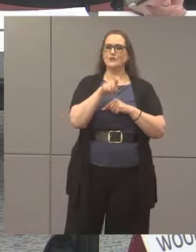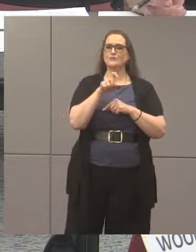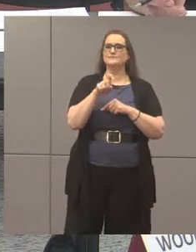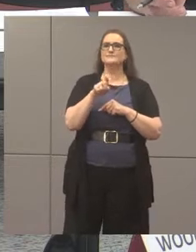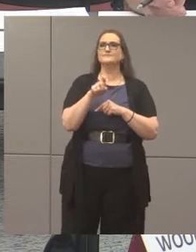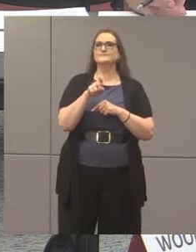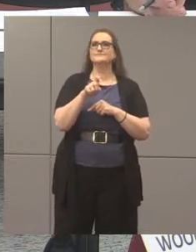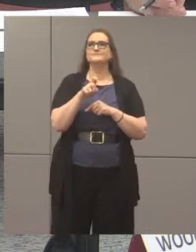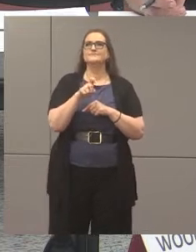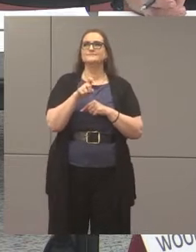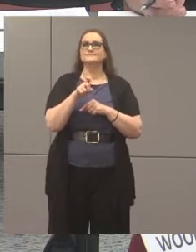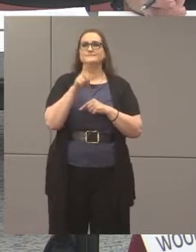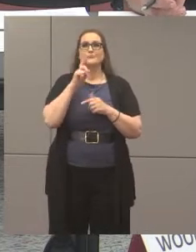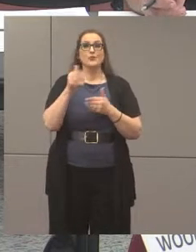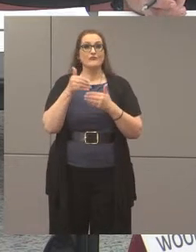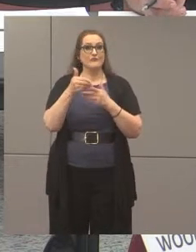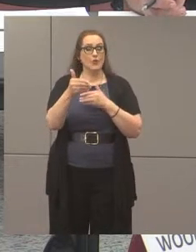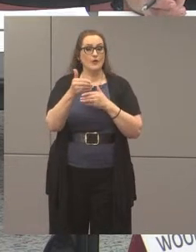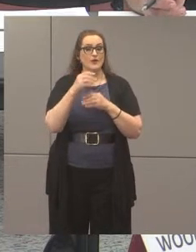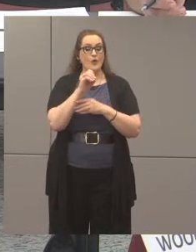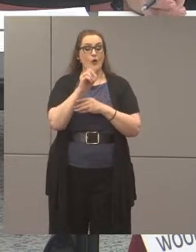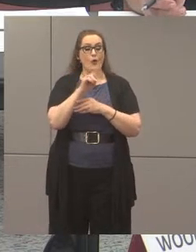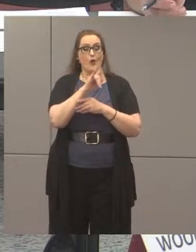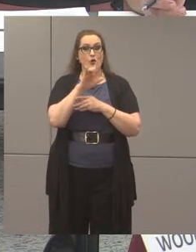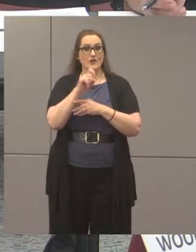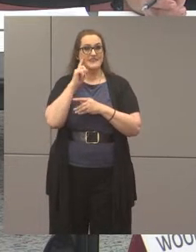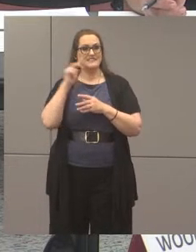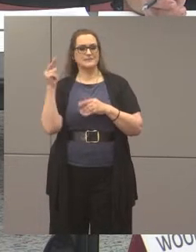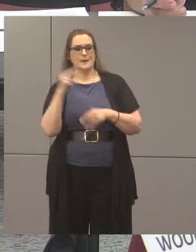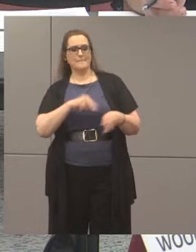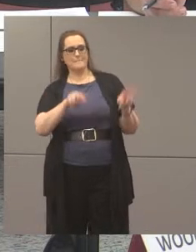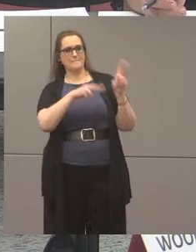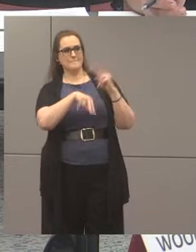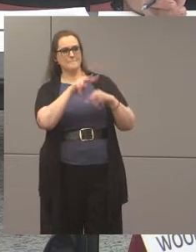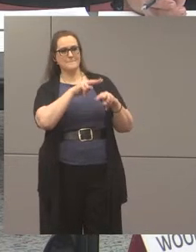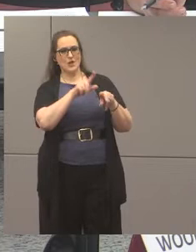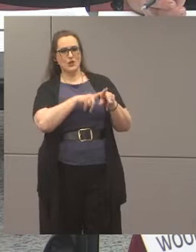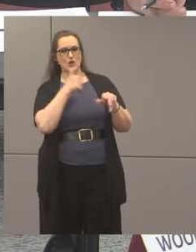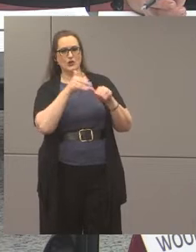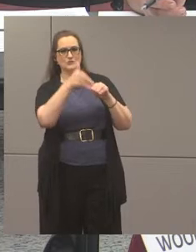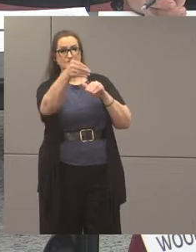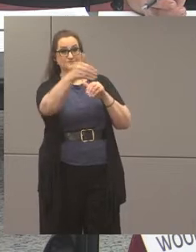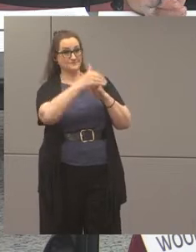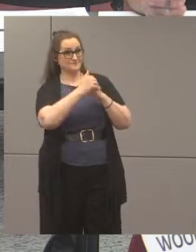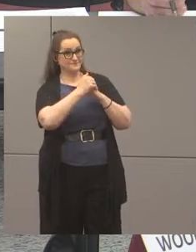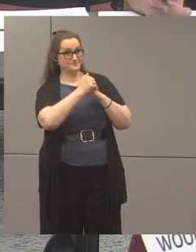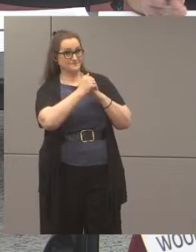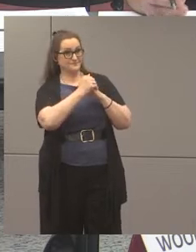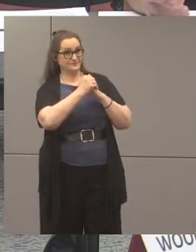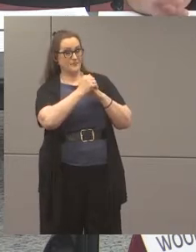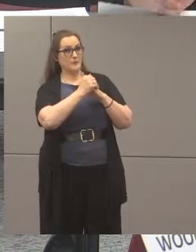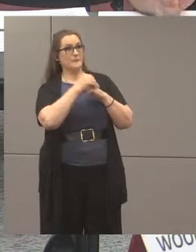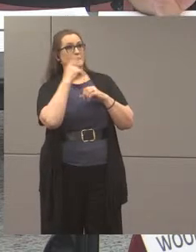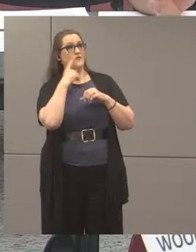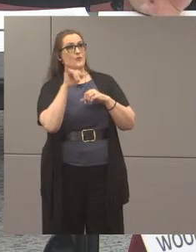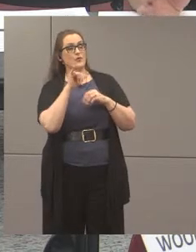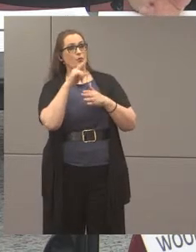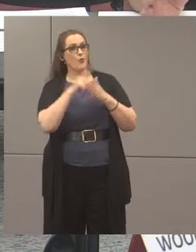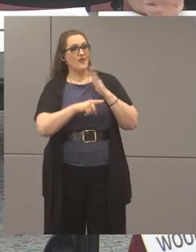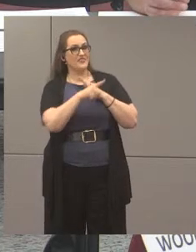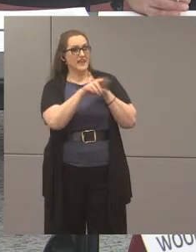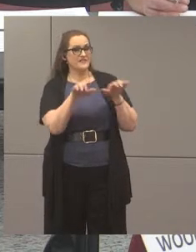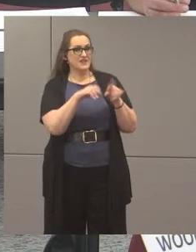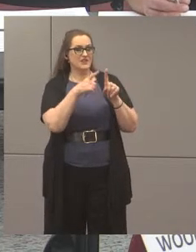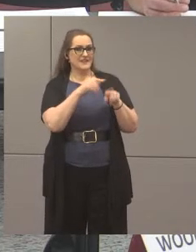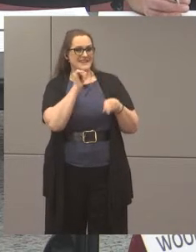be, moving forward, Oracle needs to be looked at longer term, as far as what they've done